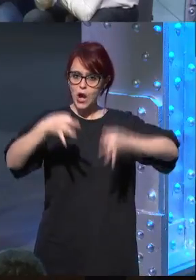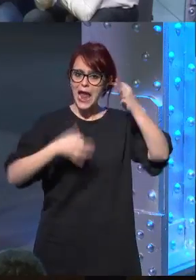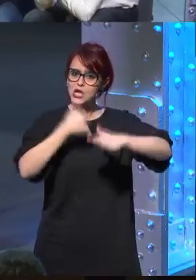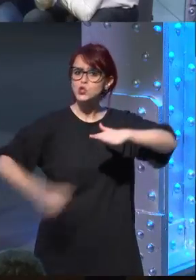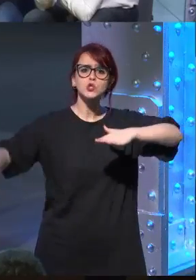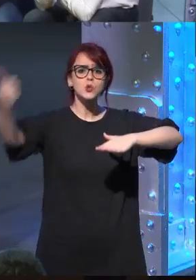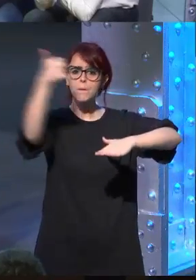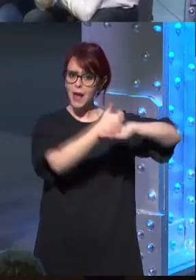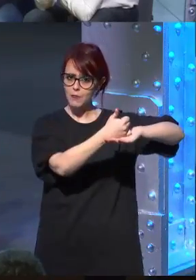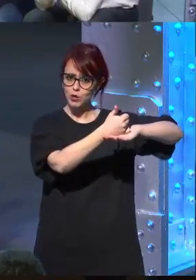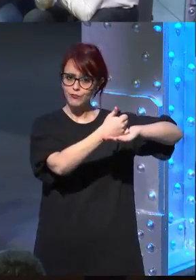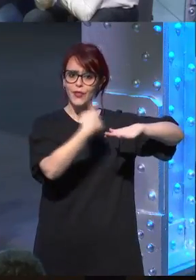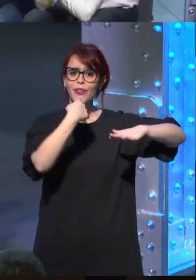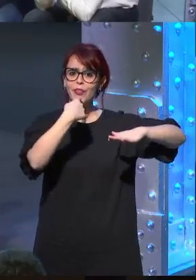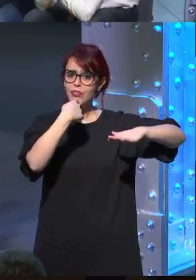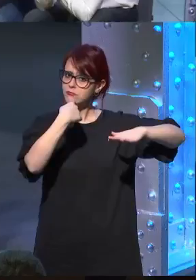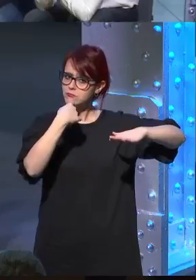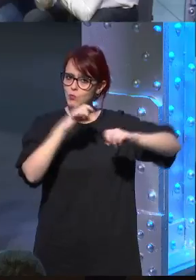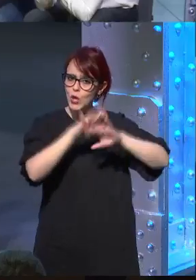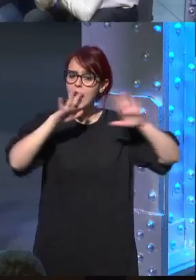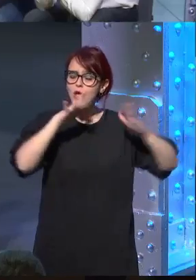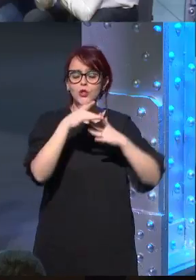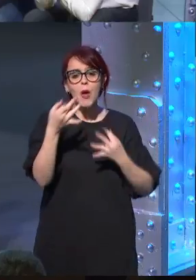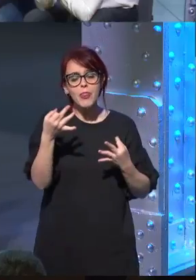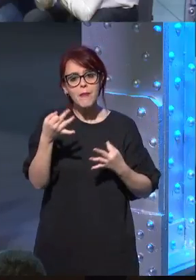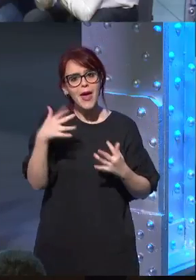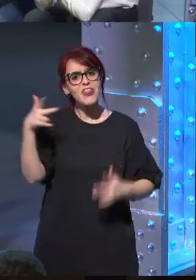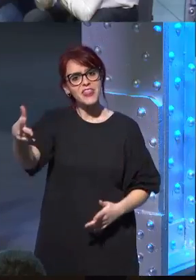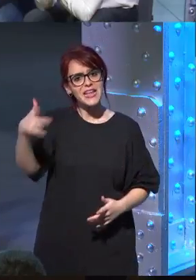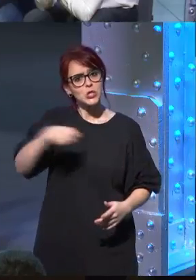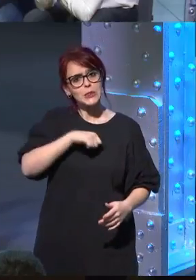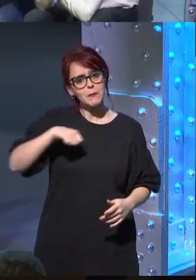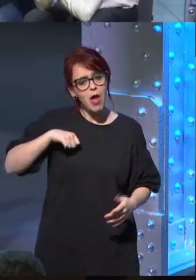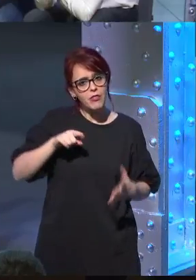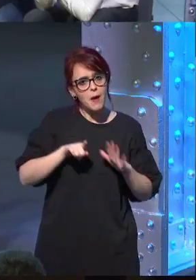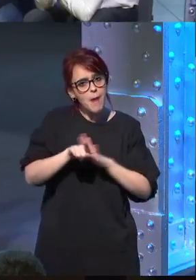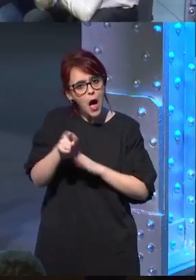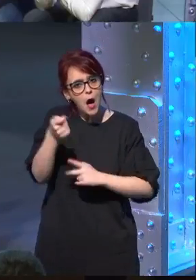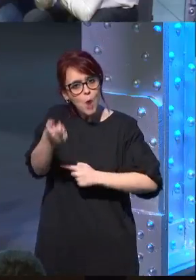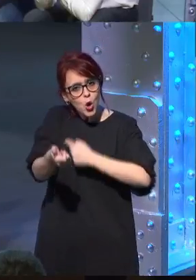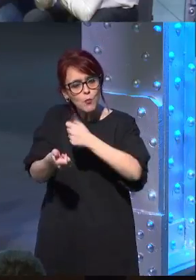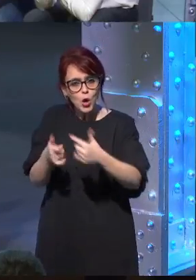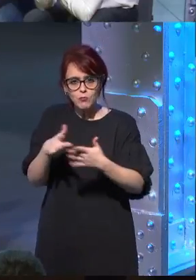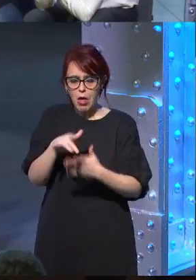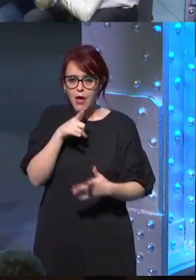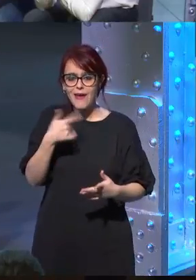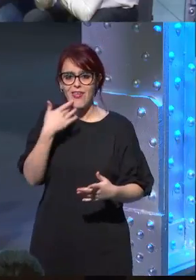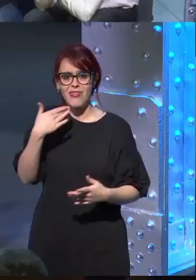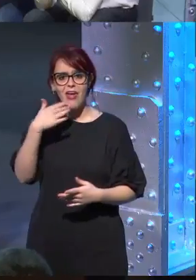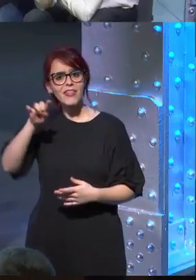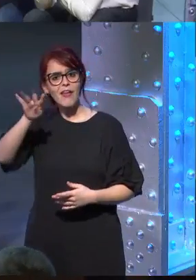14, this has been said by the Supreme Court, since they are 14, they have a progressive right